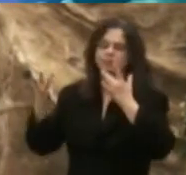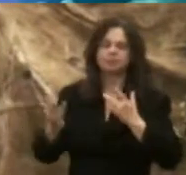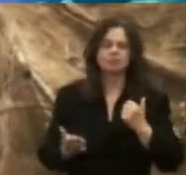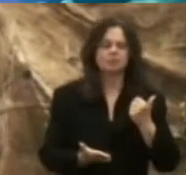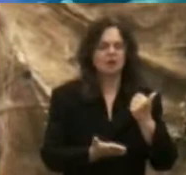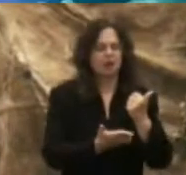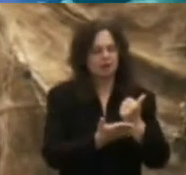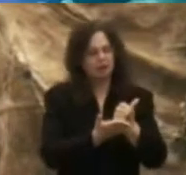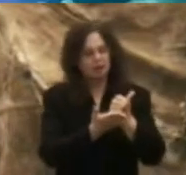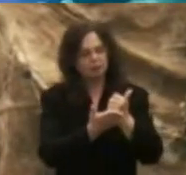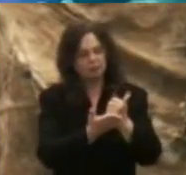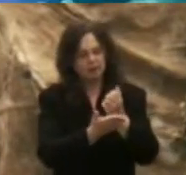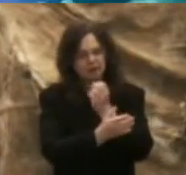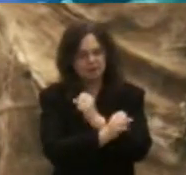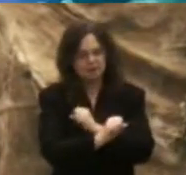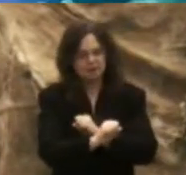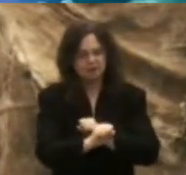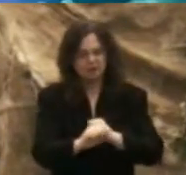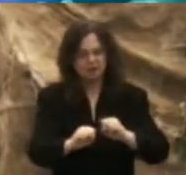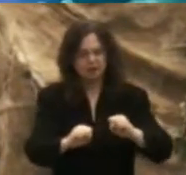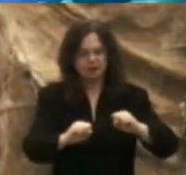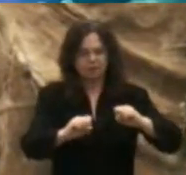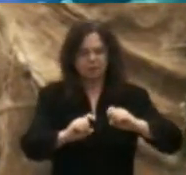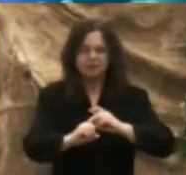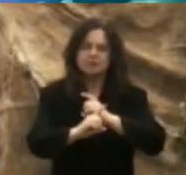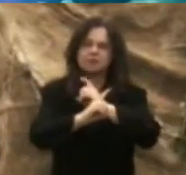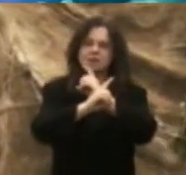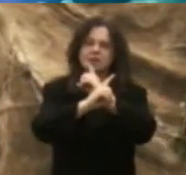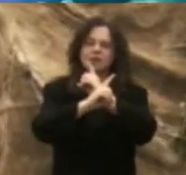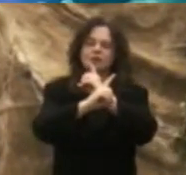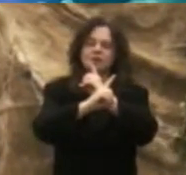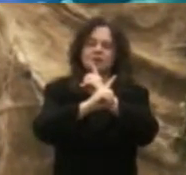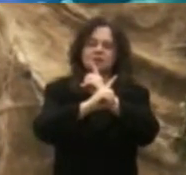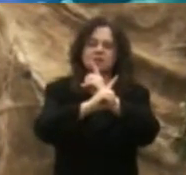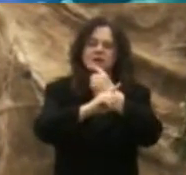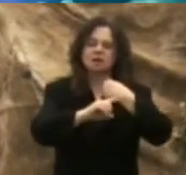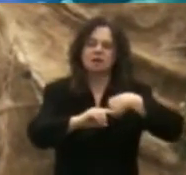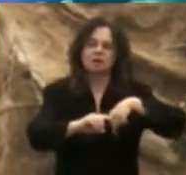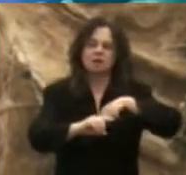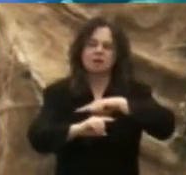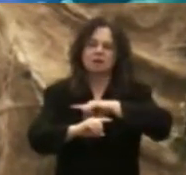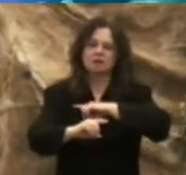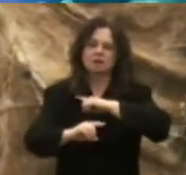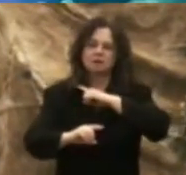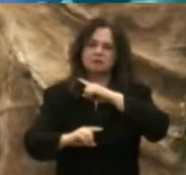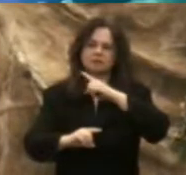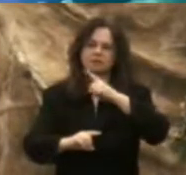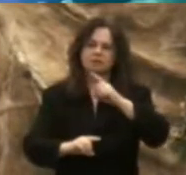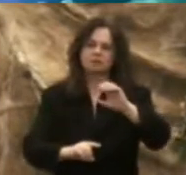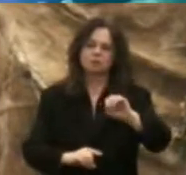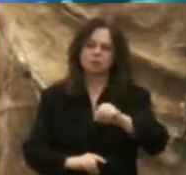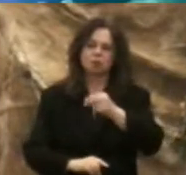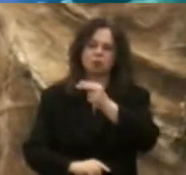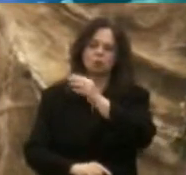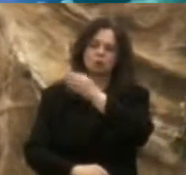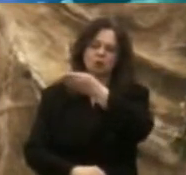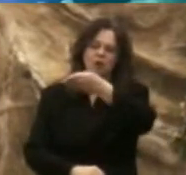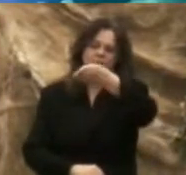Help, save, and defend us, O